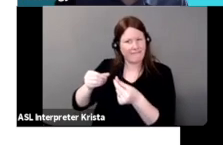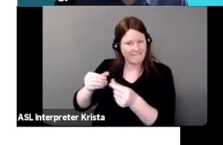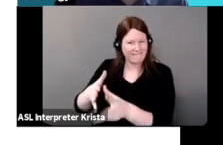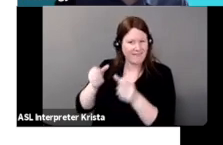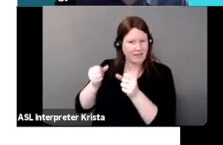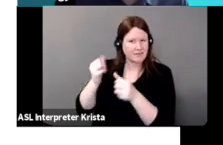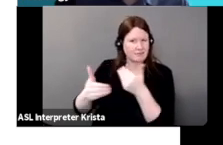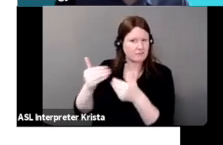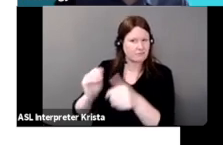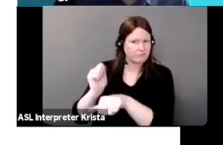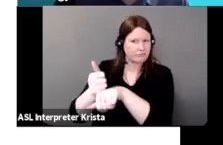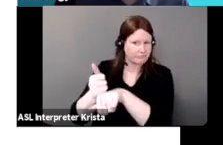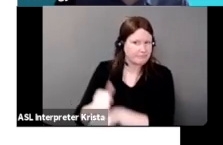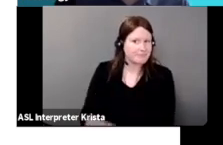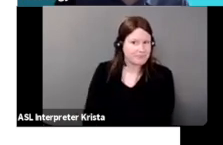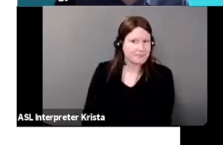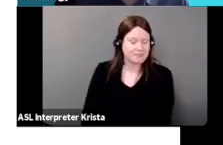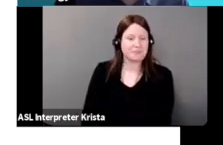examinations.